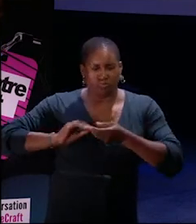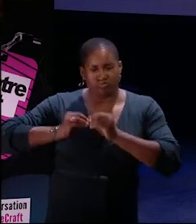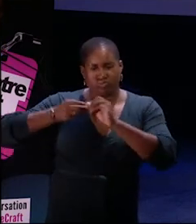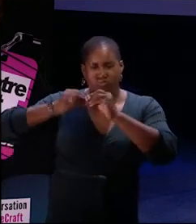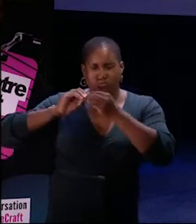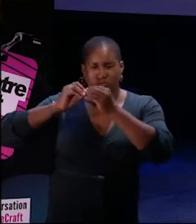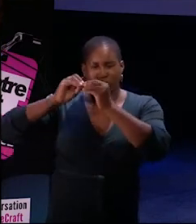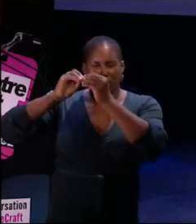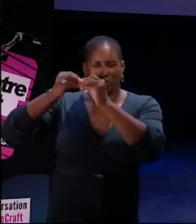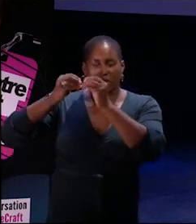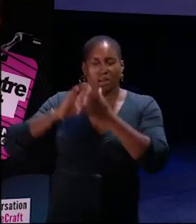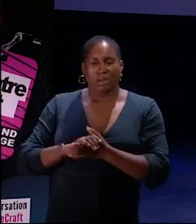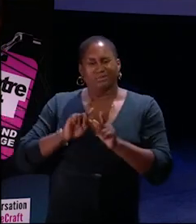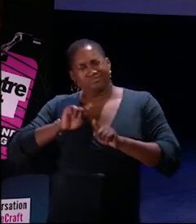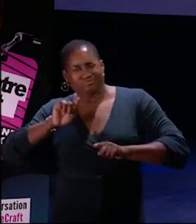varied from